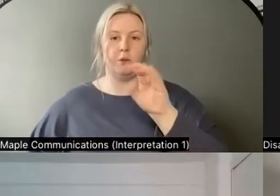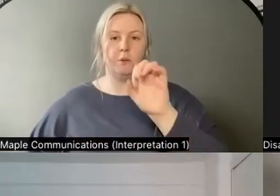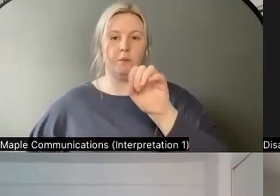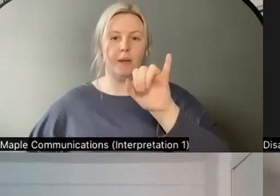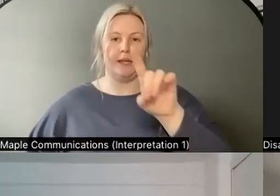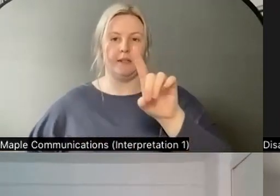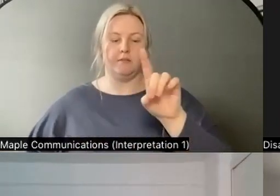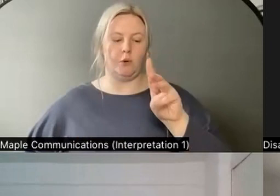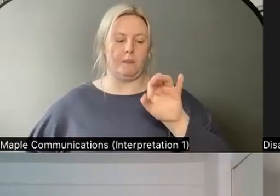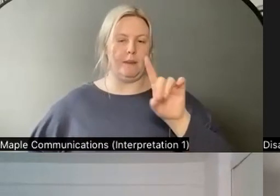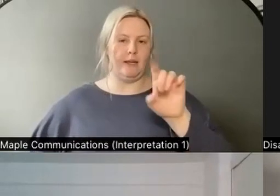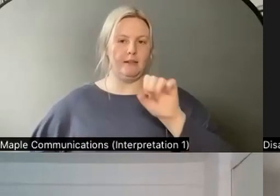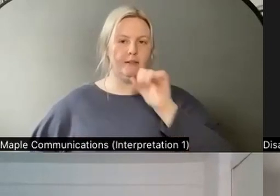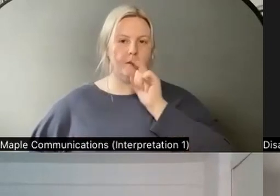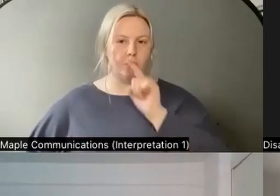And